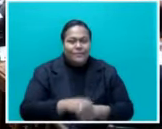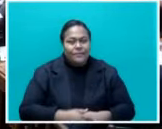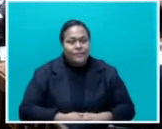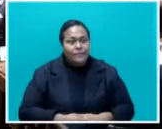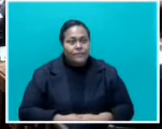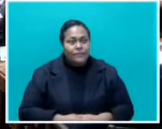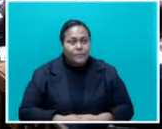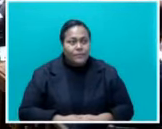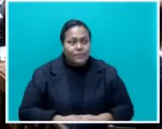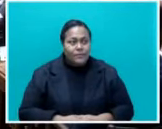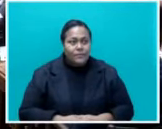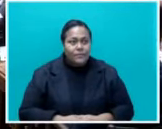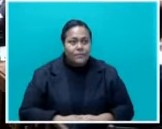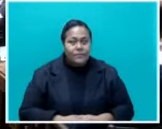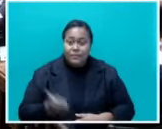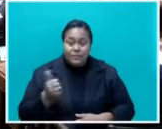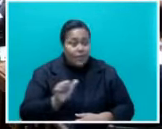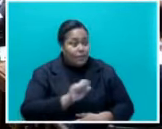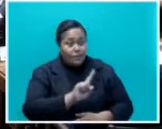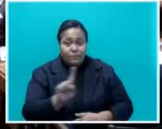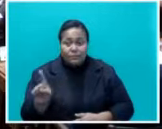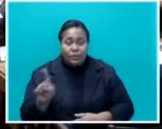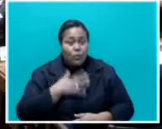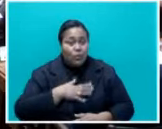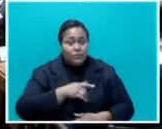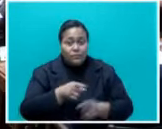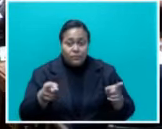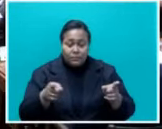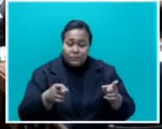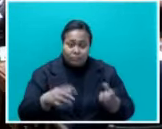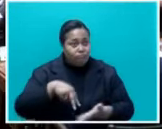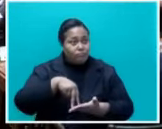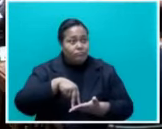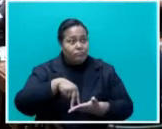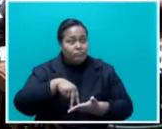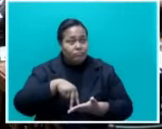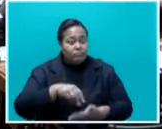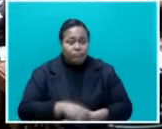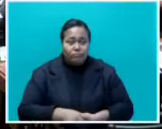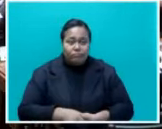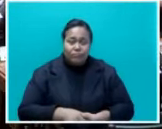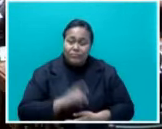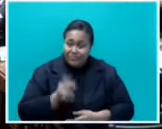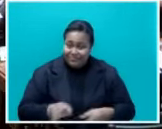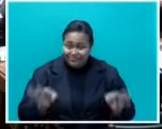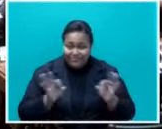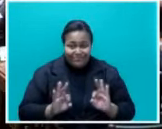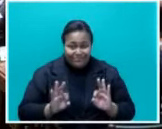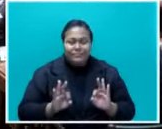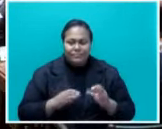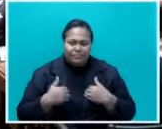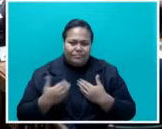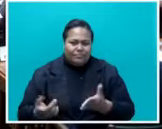Any further members wishing to take the floor? There being none, I give the floor to the Honourable Attorney